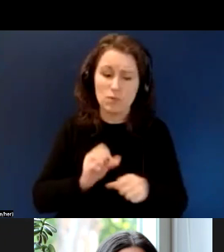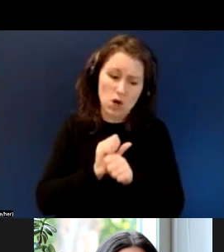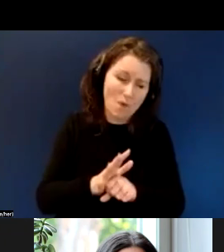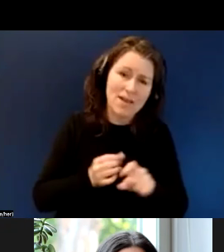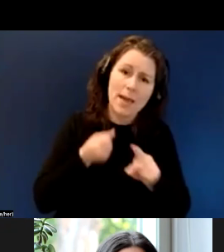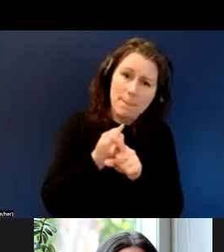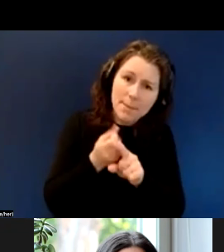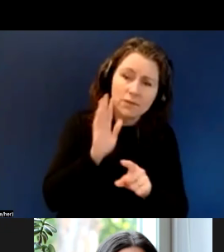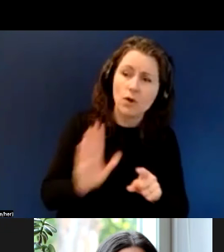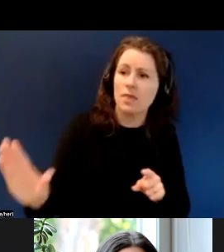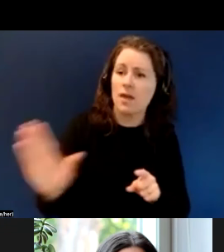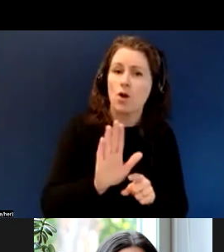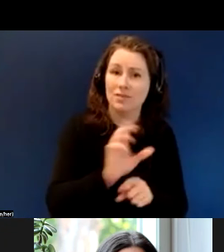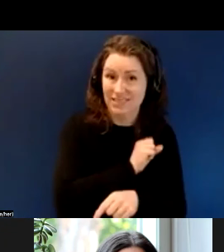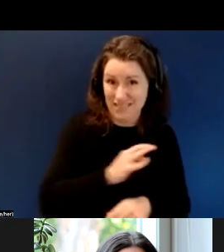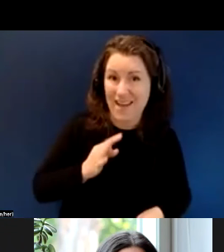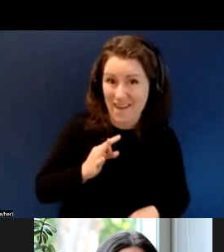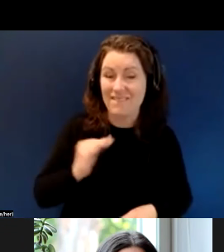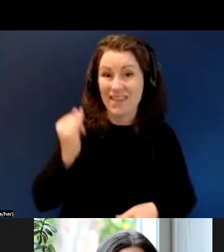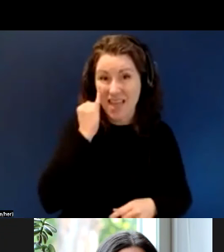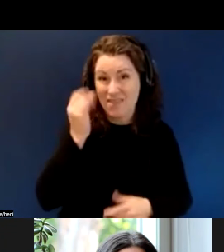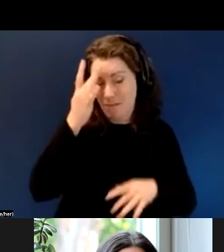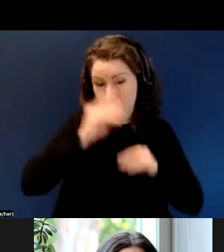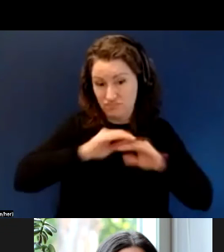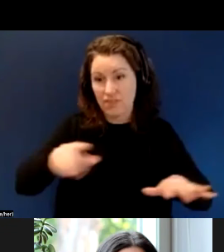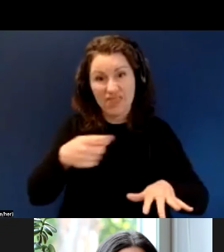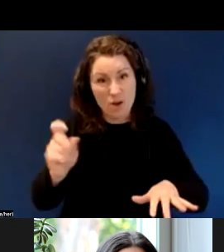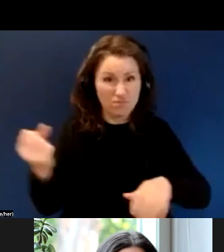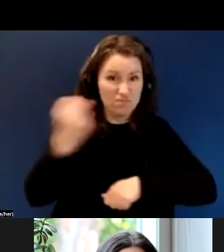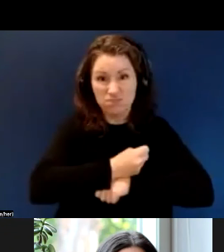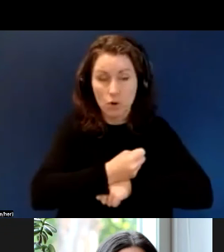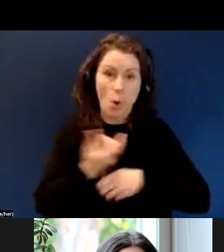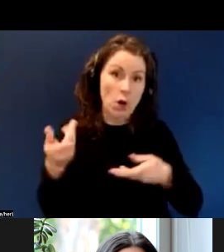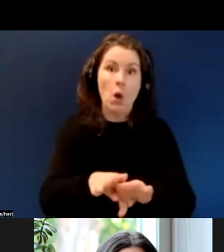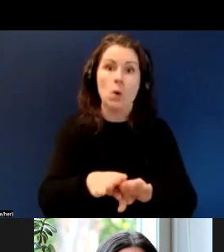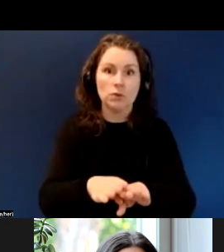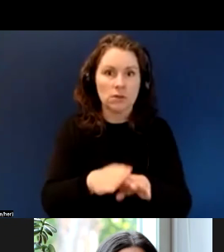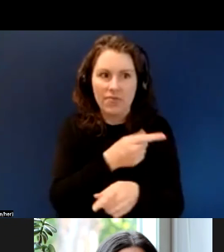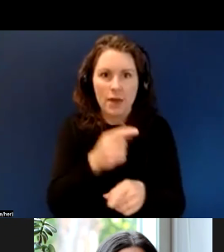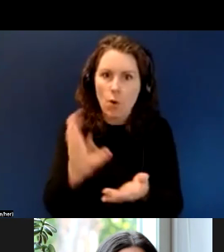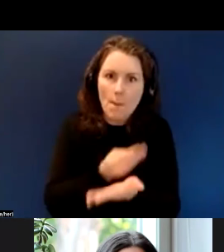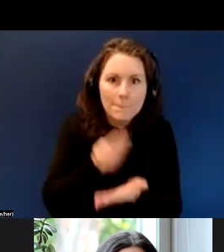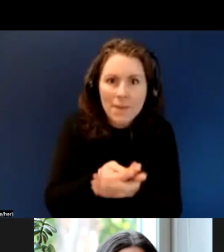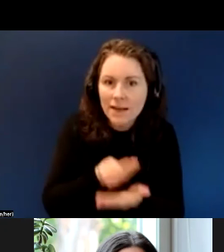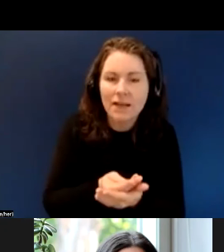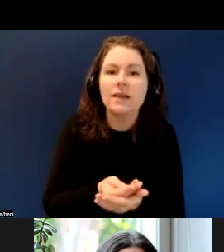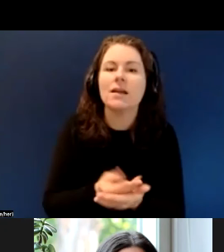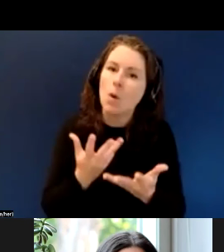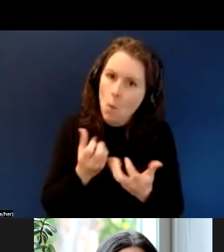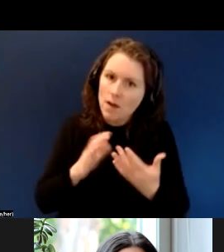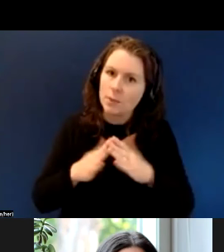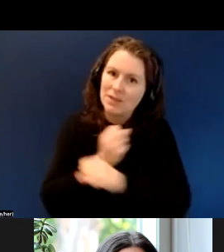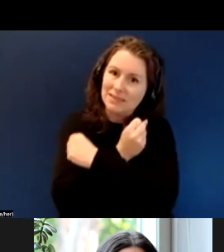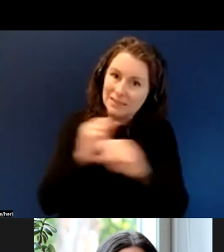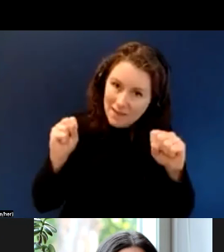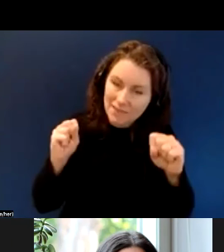their staff. And if there's an outbreak and they have to close, then that's lost wages. They want to keep their community safe.